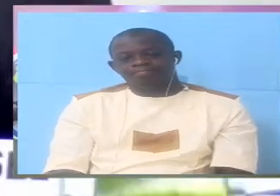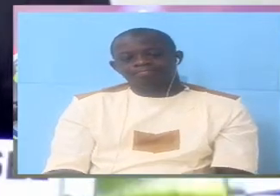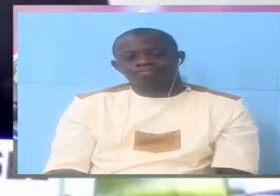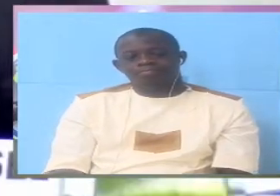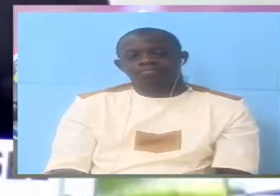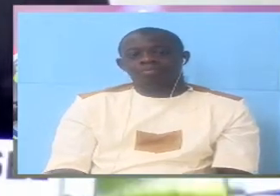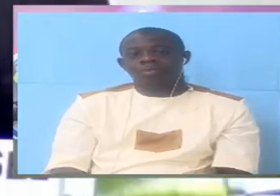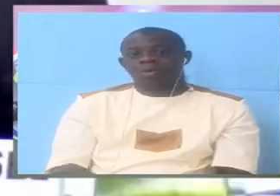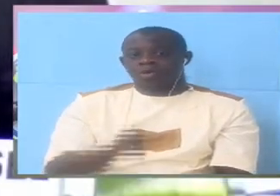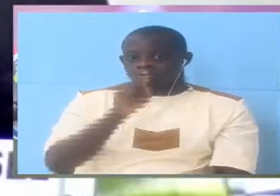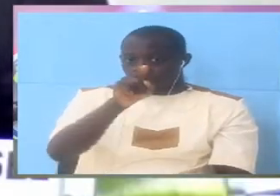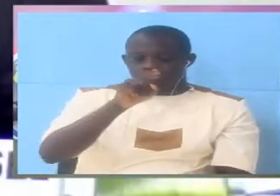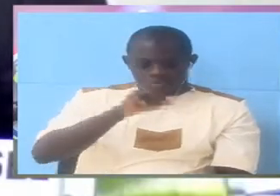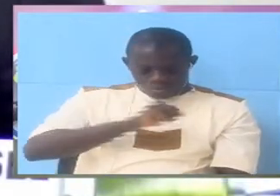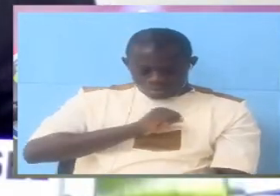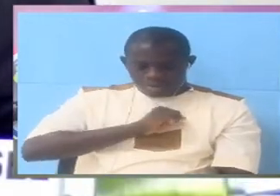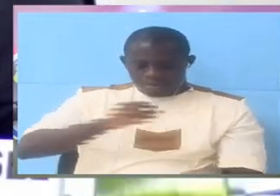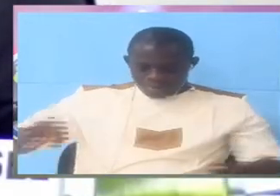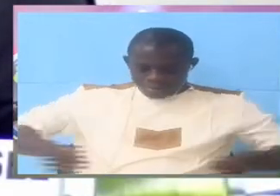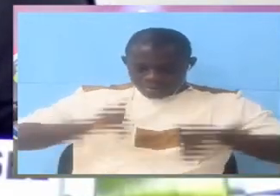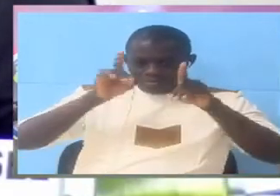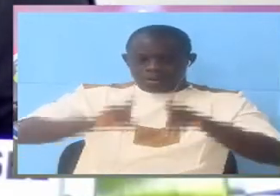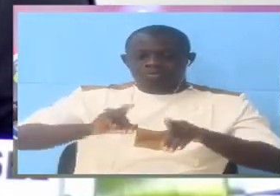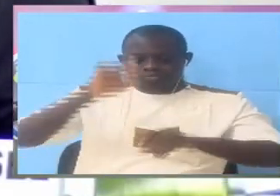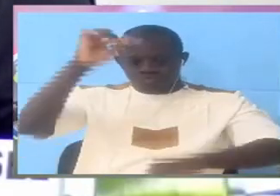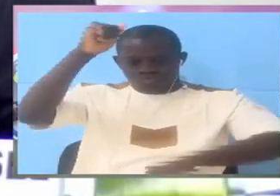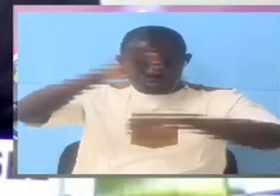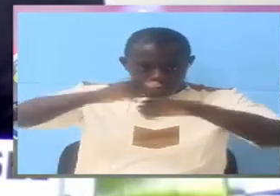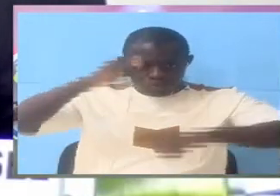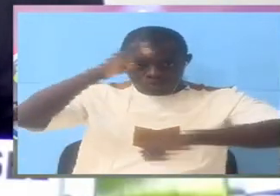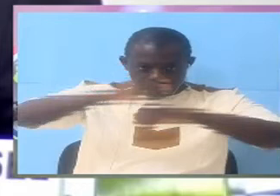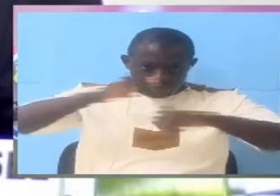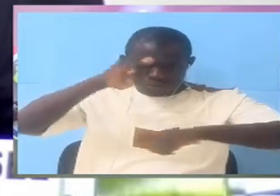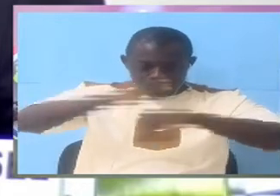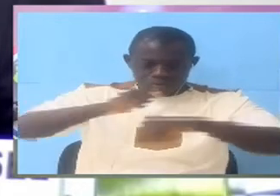You, in fact, participated in the torturing.